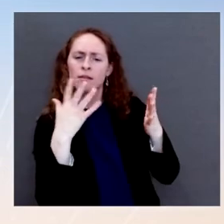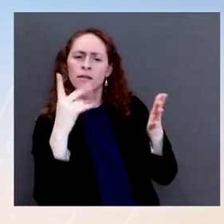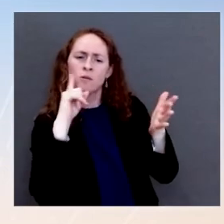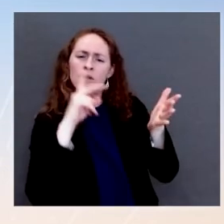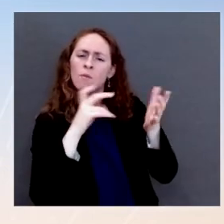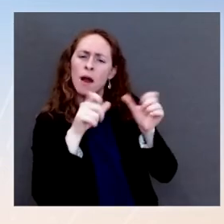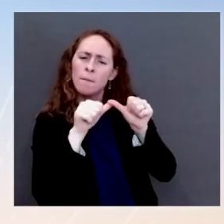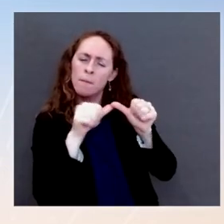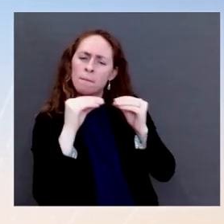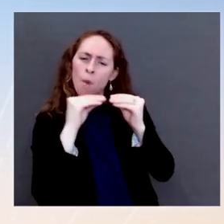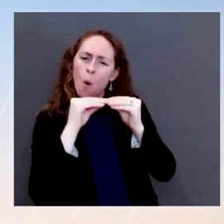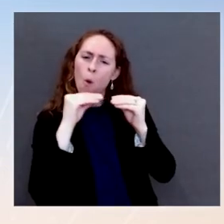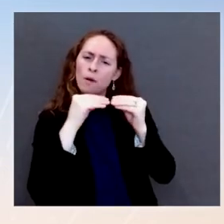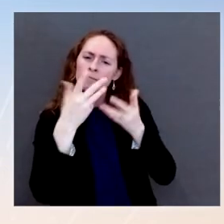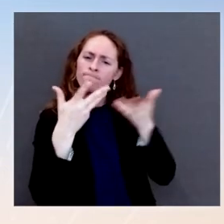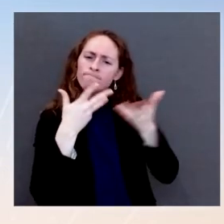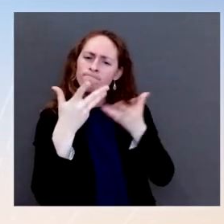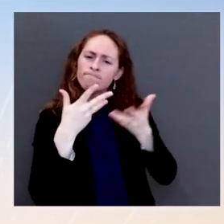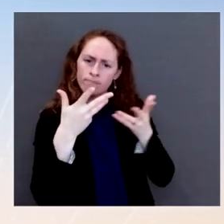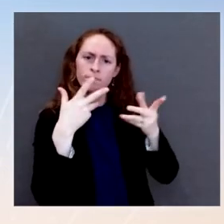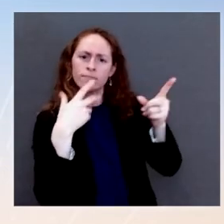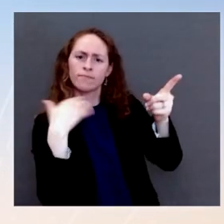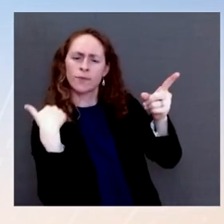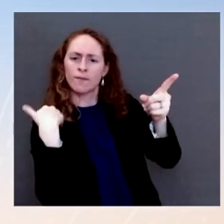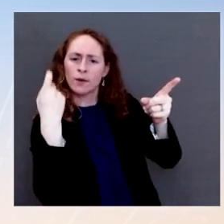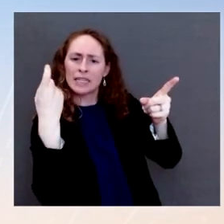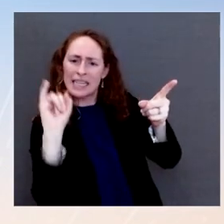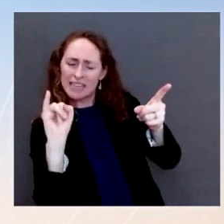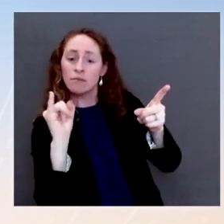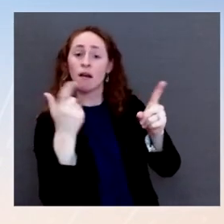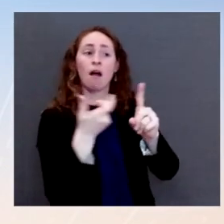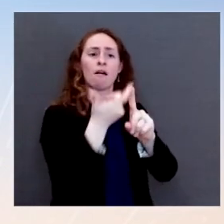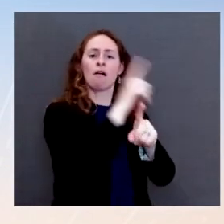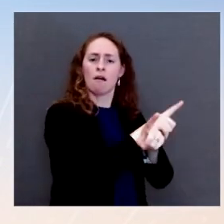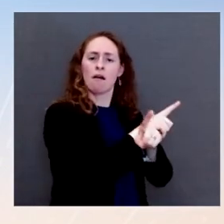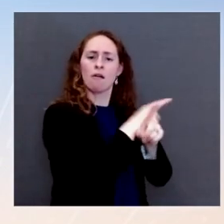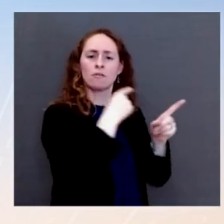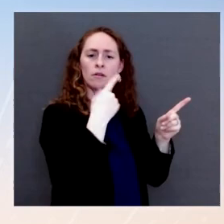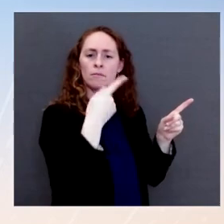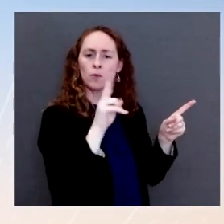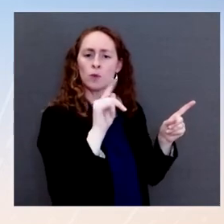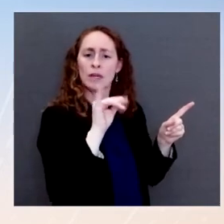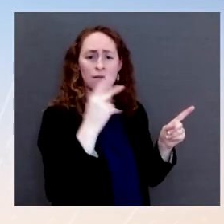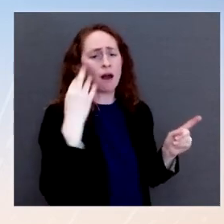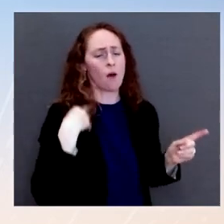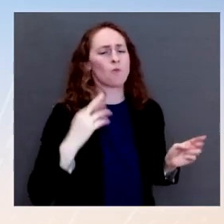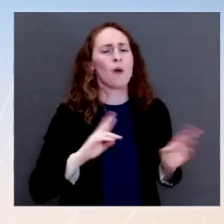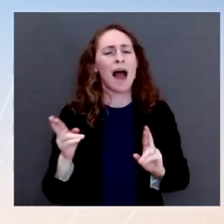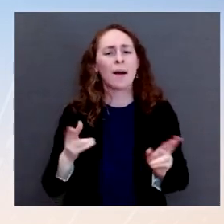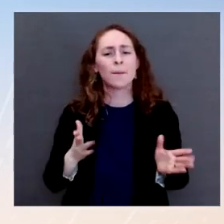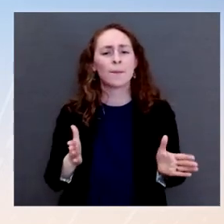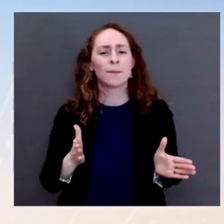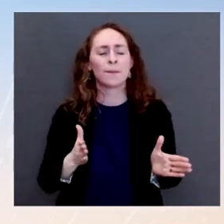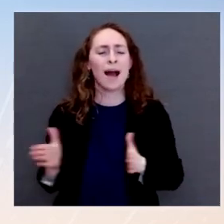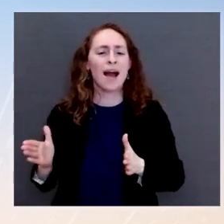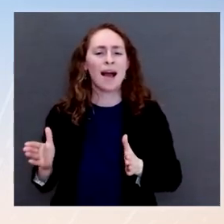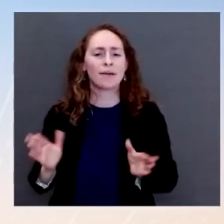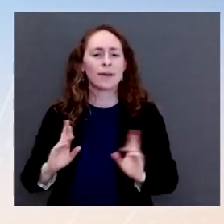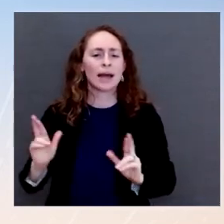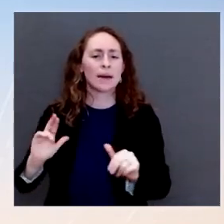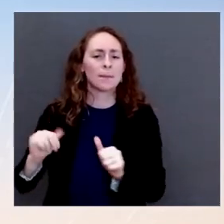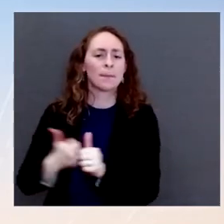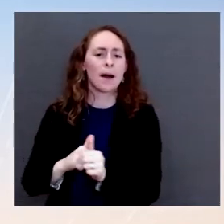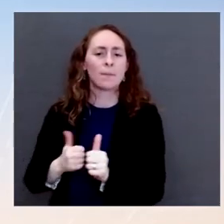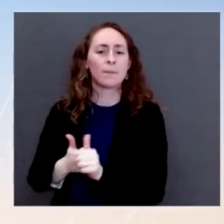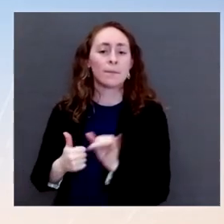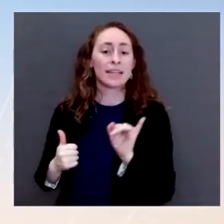time be more successful than last time? Why do you think they will be? Well, we will see if they are. But our objective, first and foremost, is to prevent the